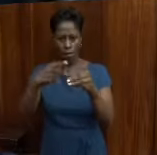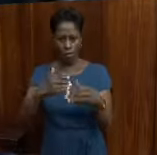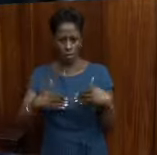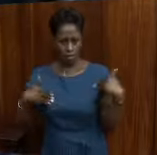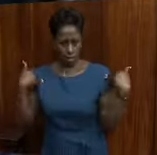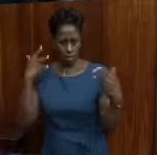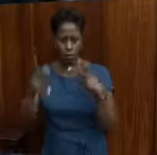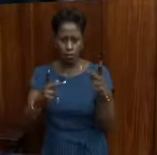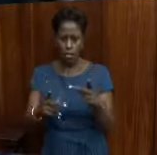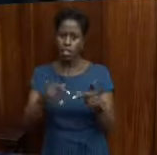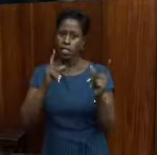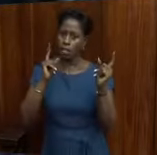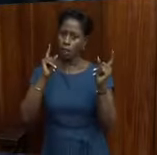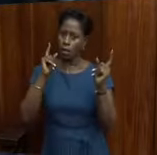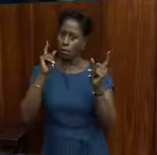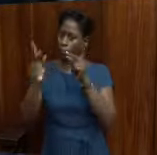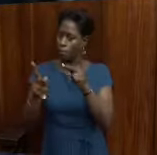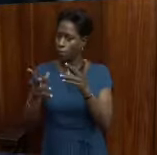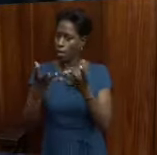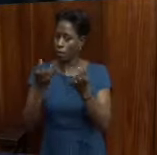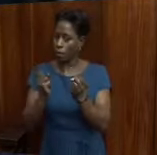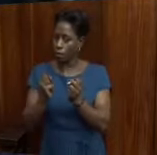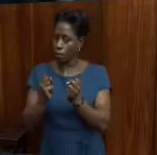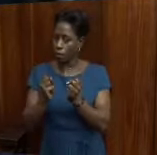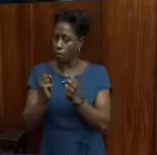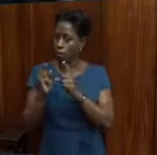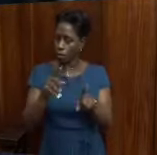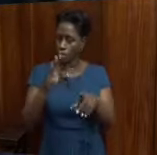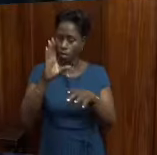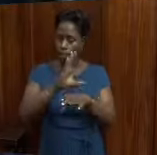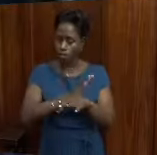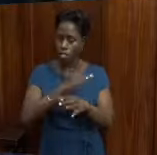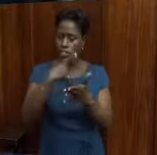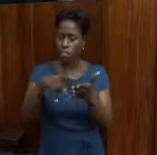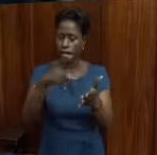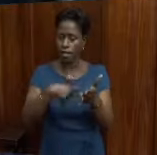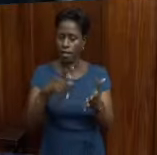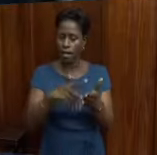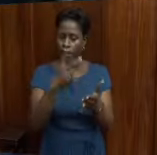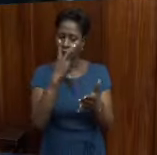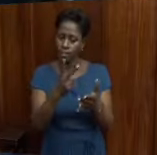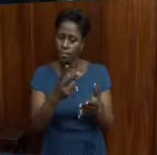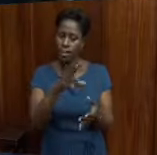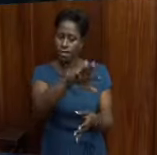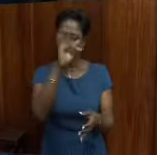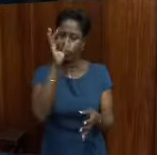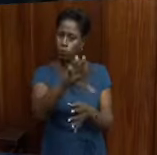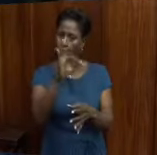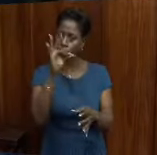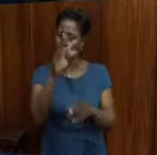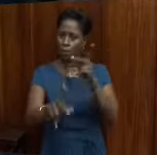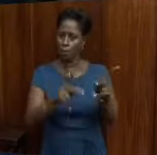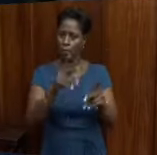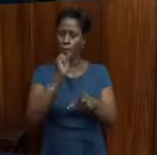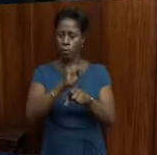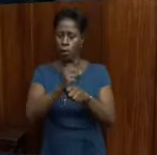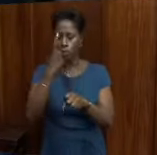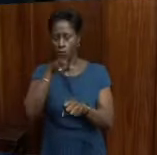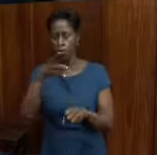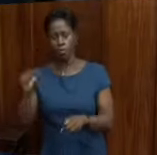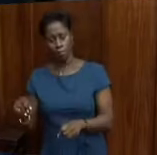any geographical location. More resources will be provided to the elite and emerging